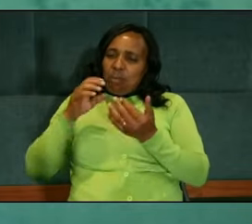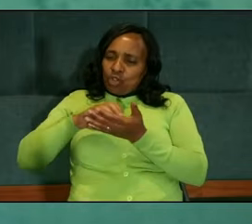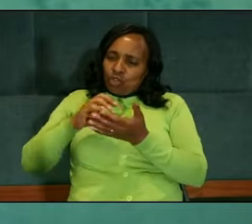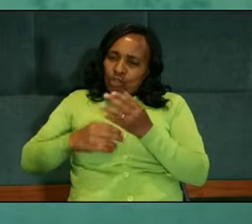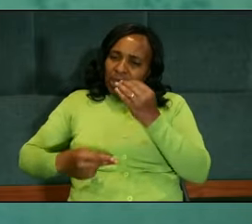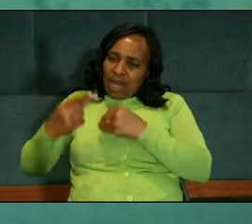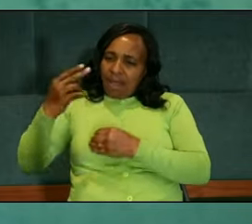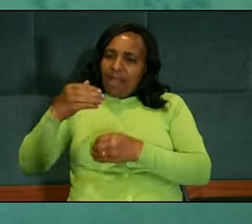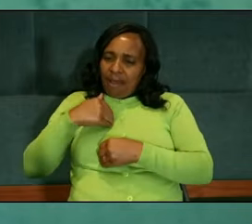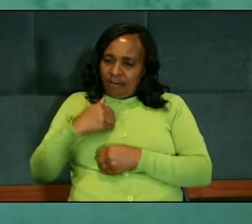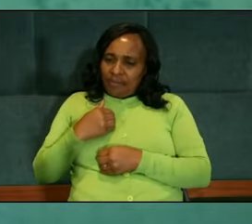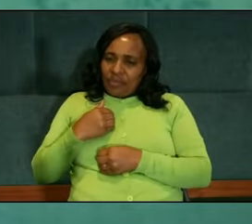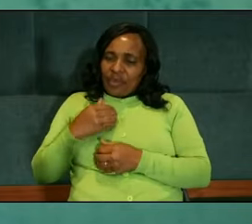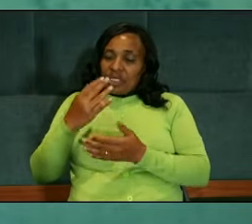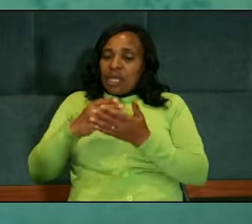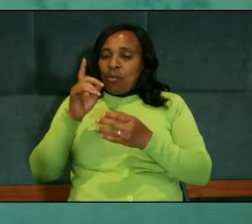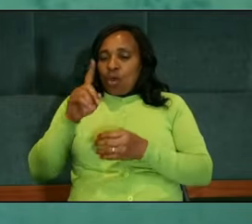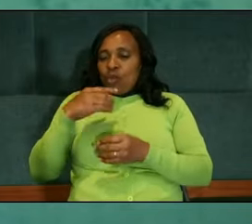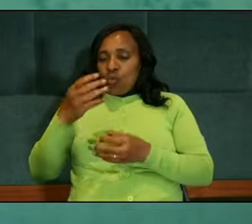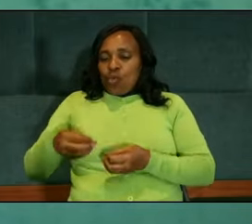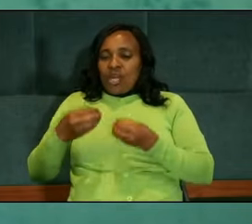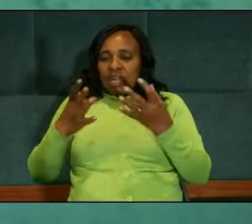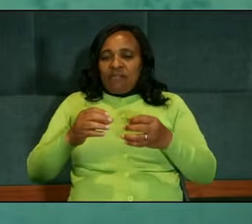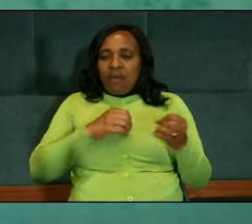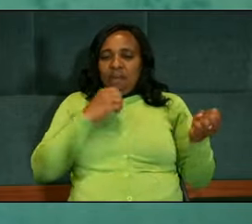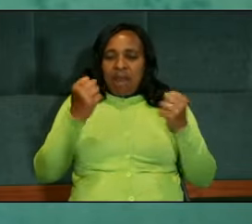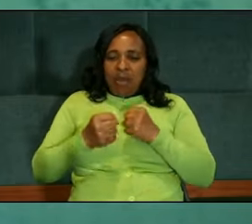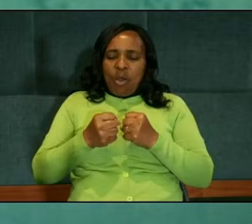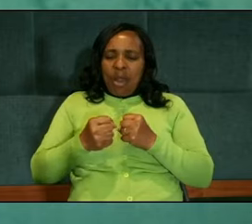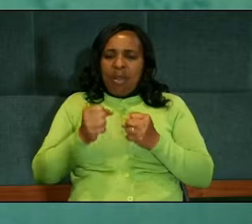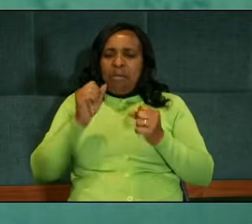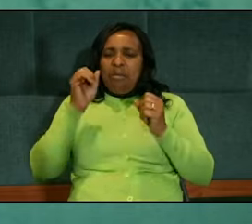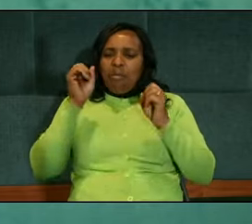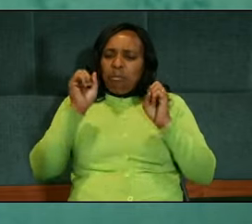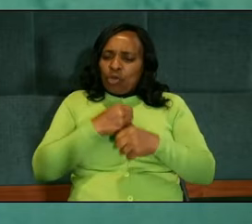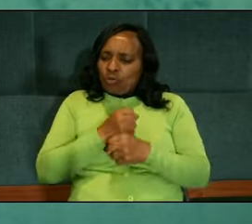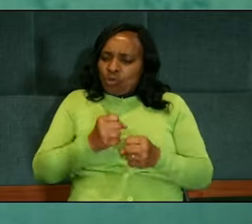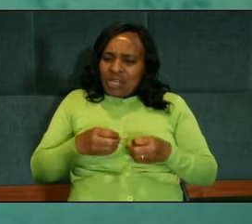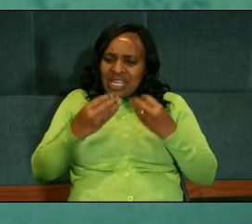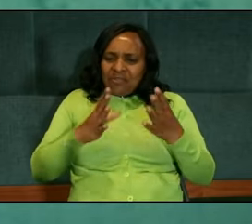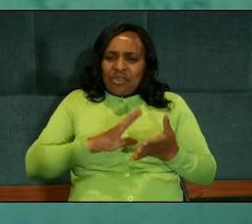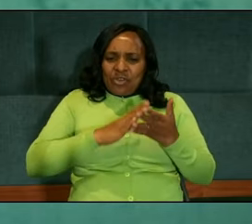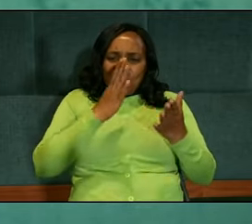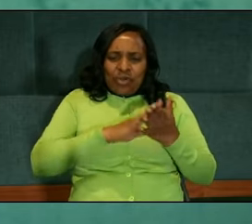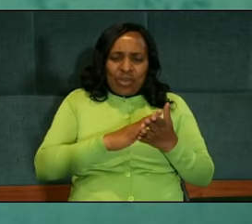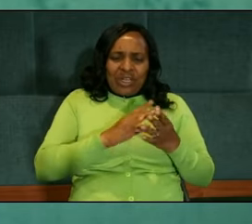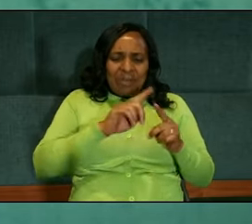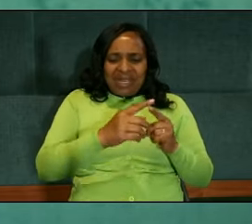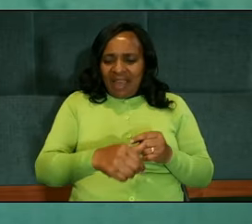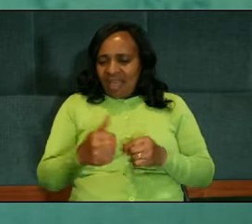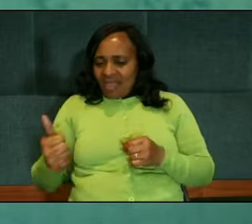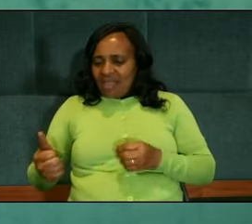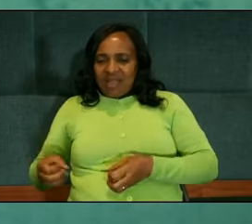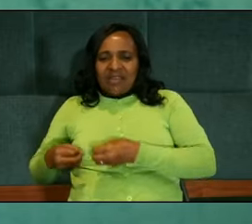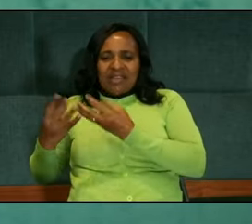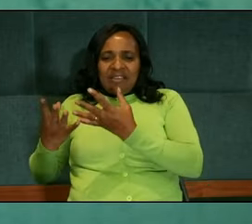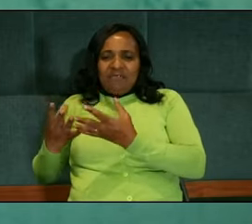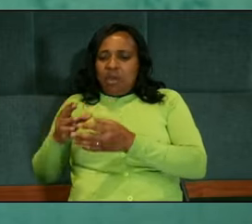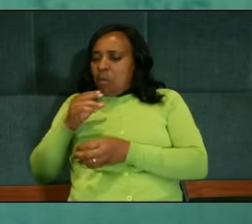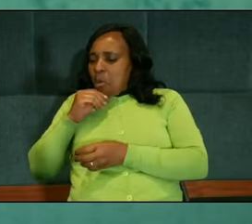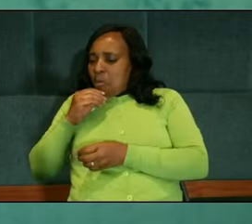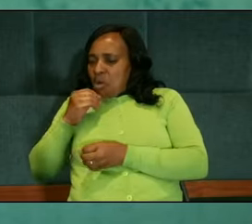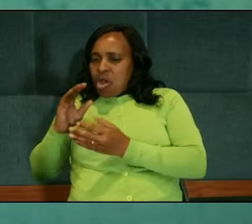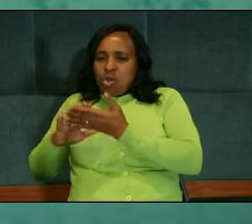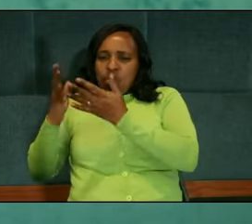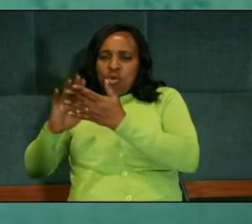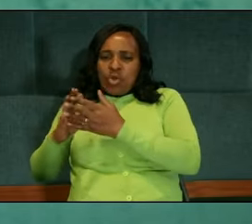someone below him, someone he gave power to, was getting all that glory instead of him, it really, really triggered